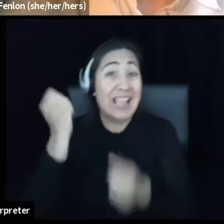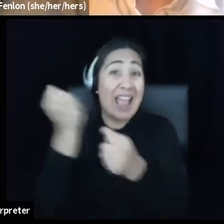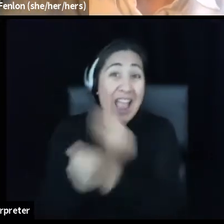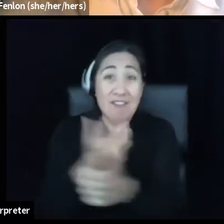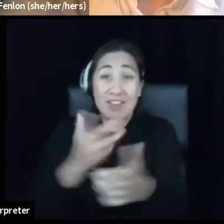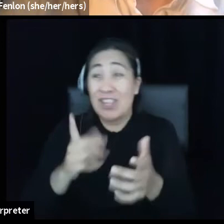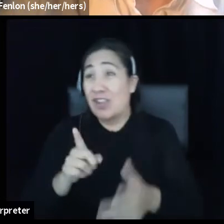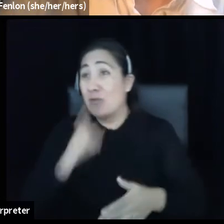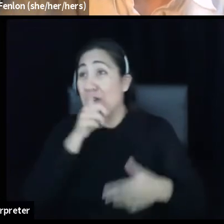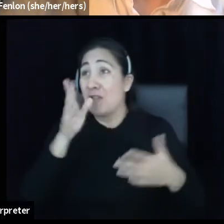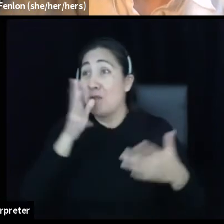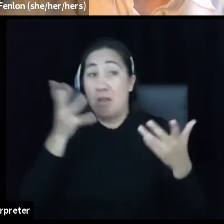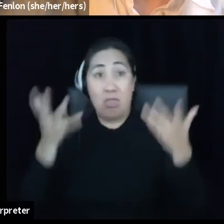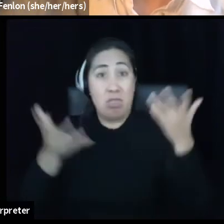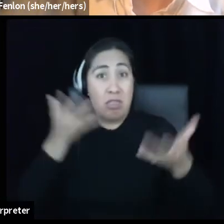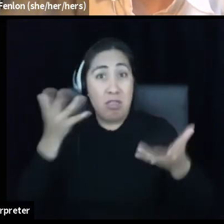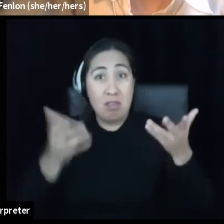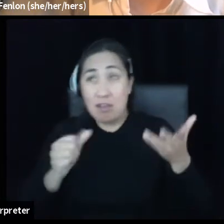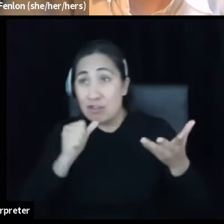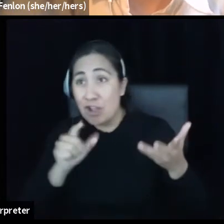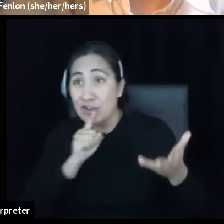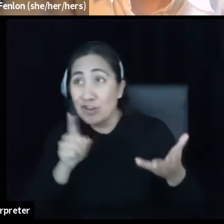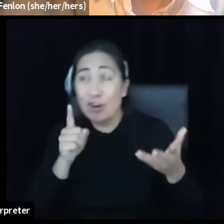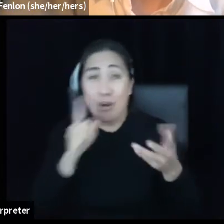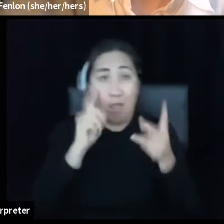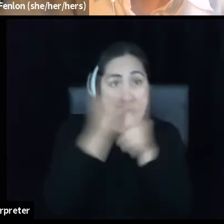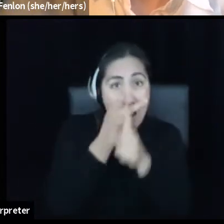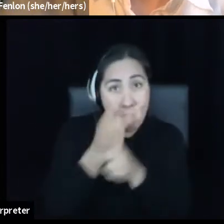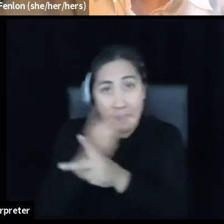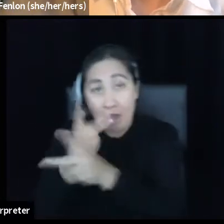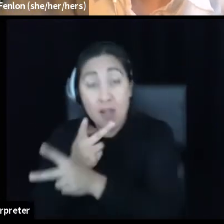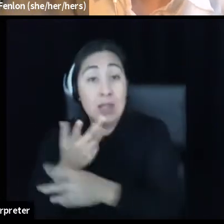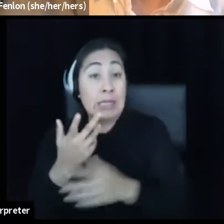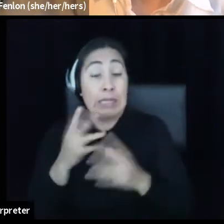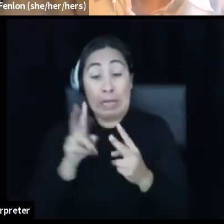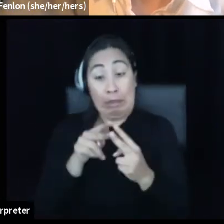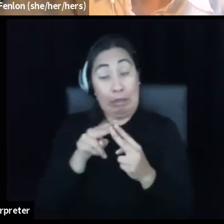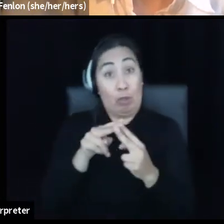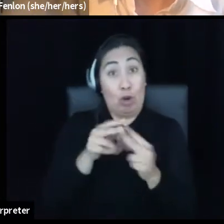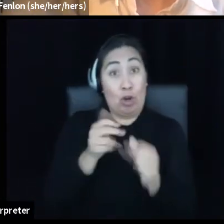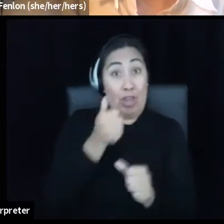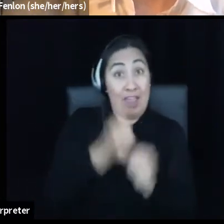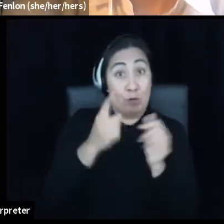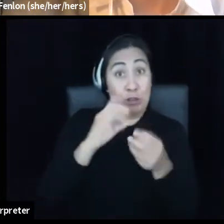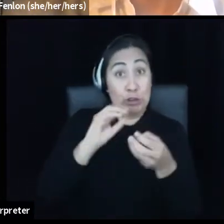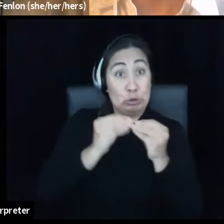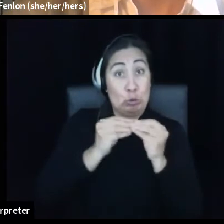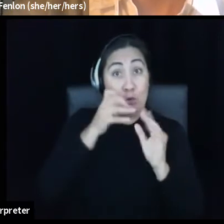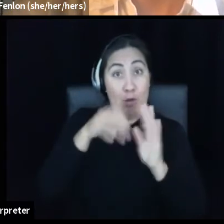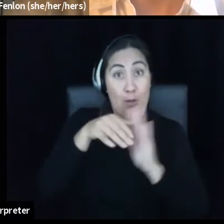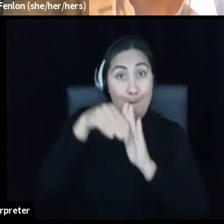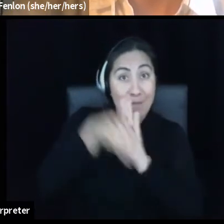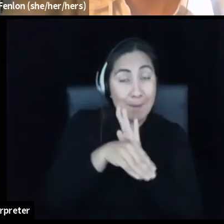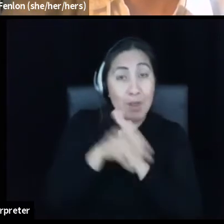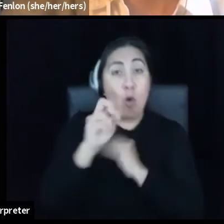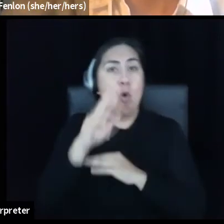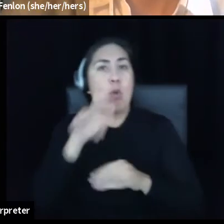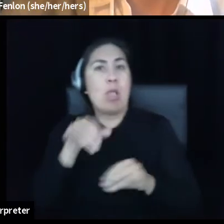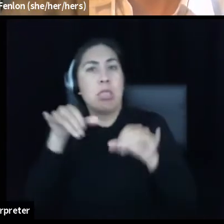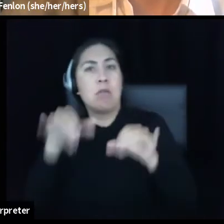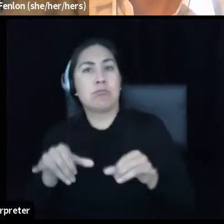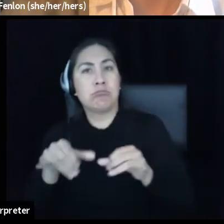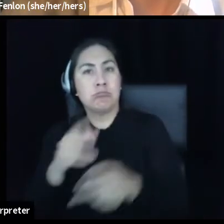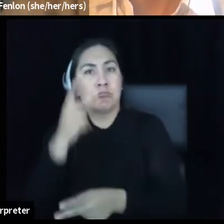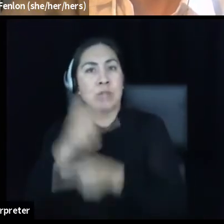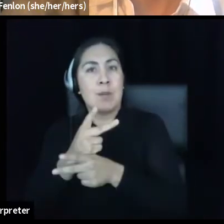air for a while. So either everyone's score will plummet or things will stay the same because we'll adjust